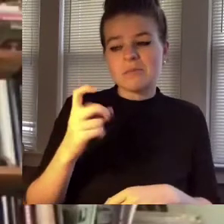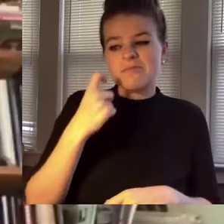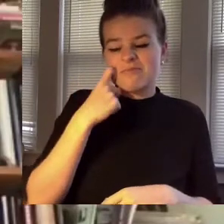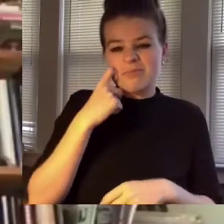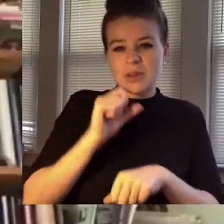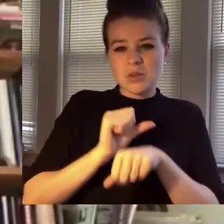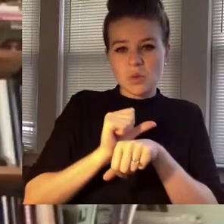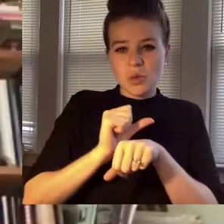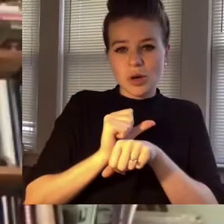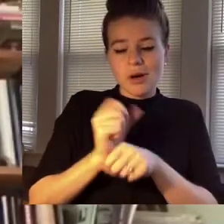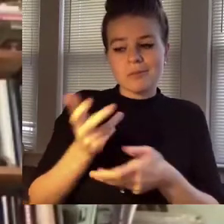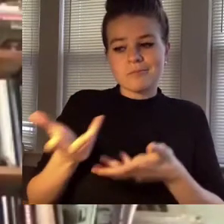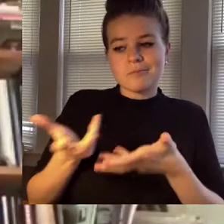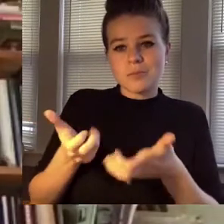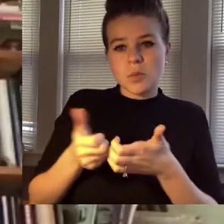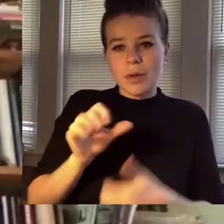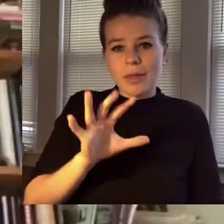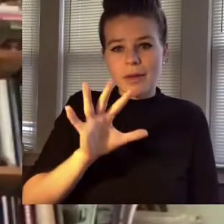years,